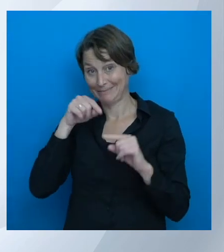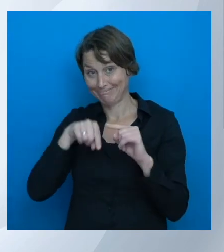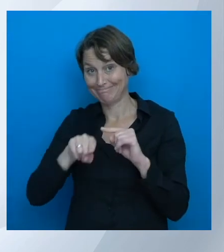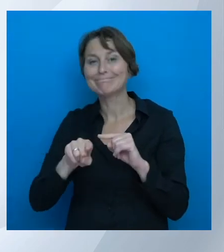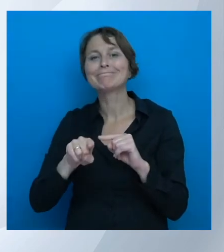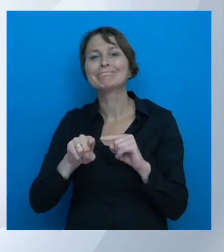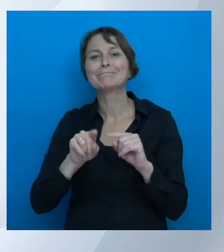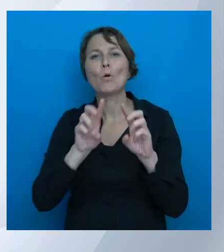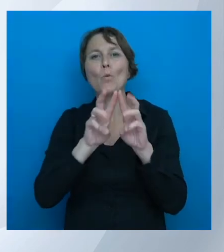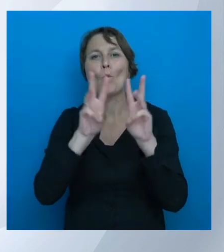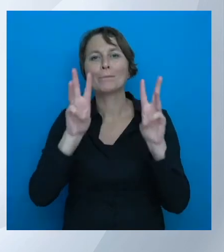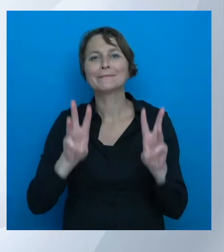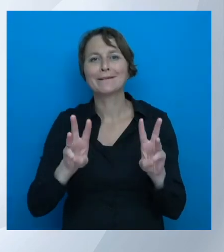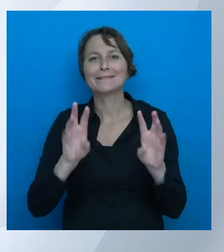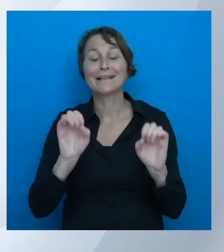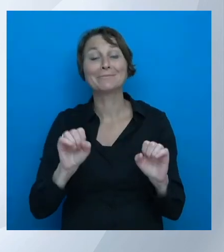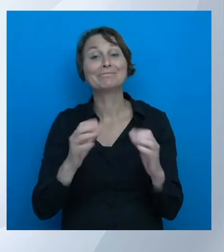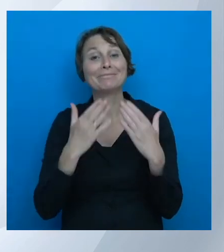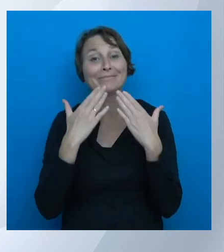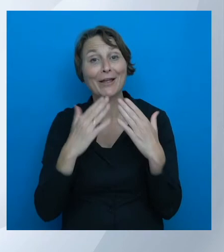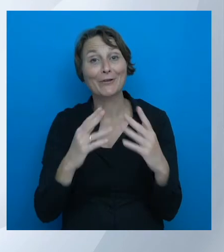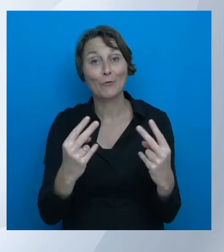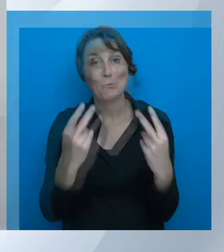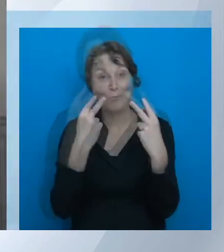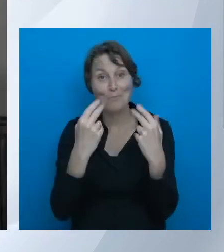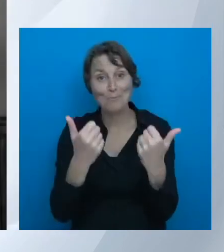And thank you all for listening.